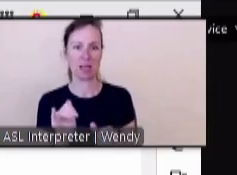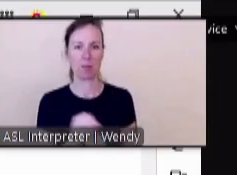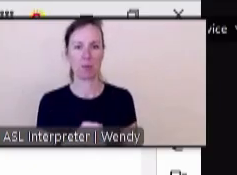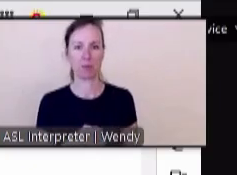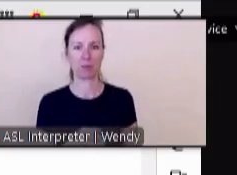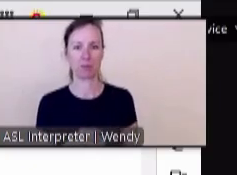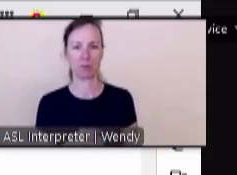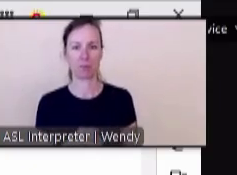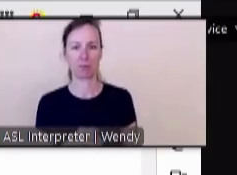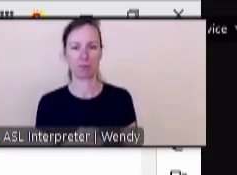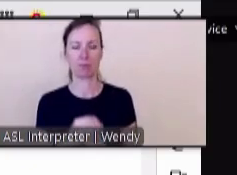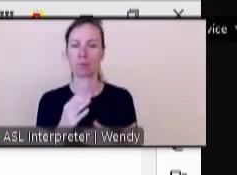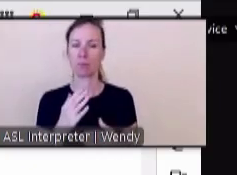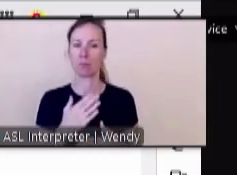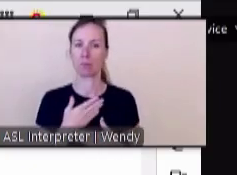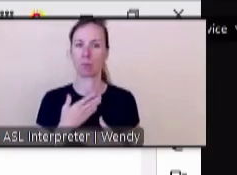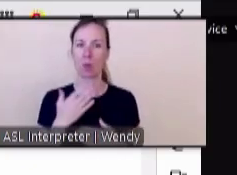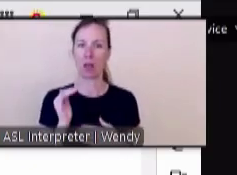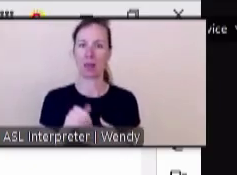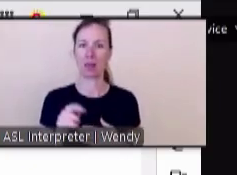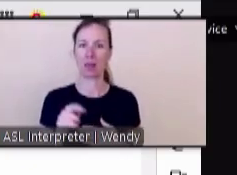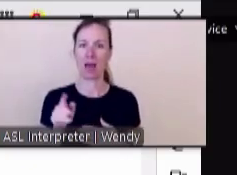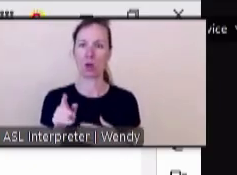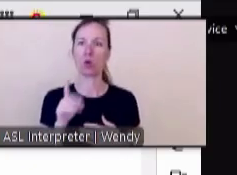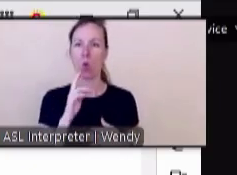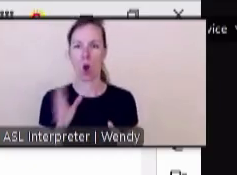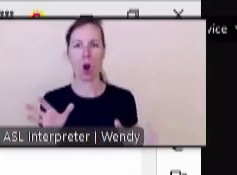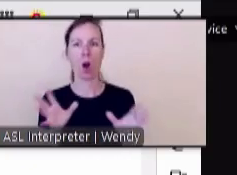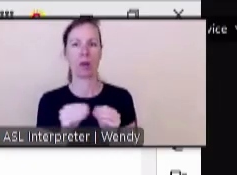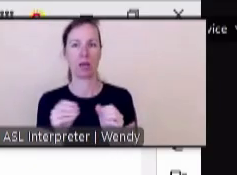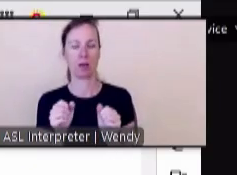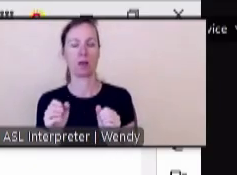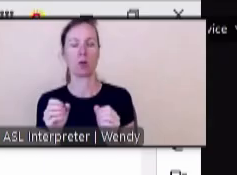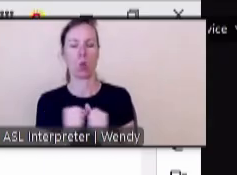I'm glad that you're meeting with the vendor.